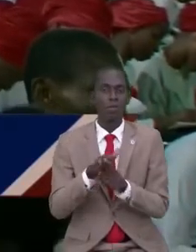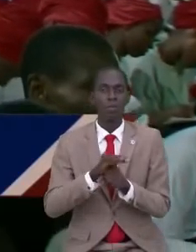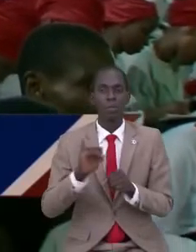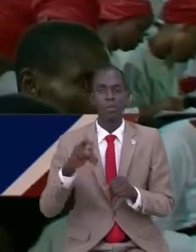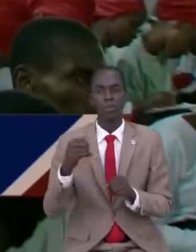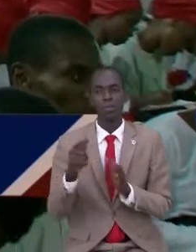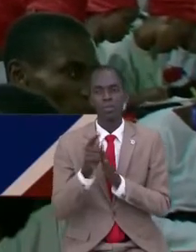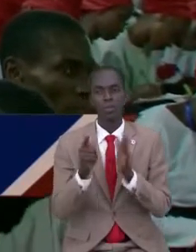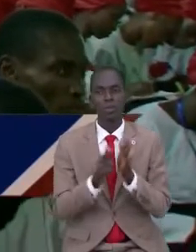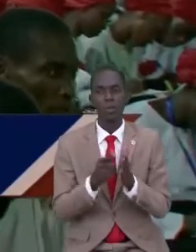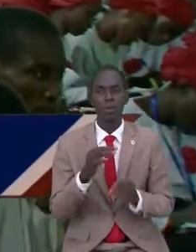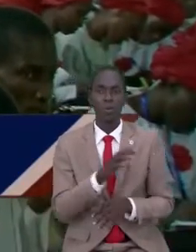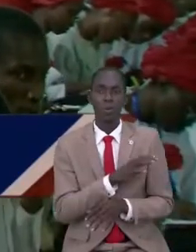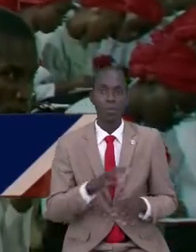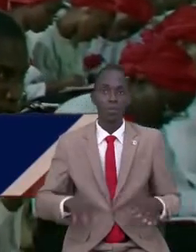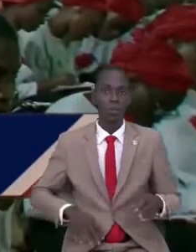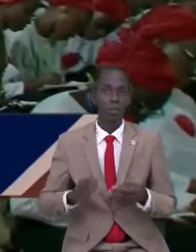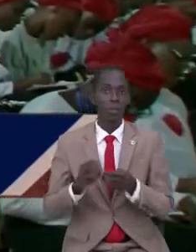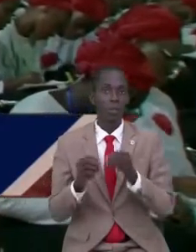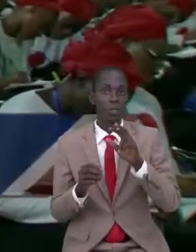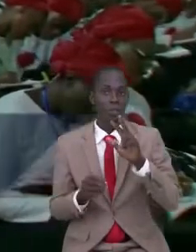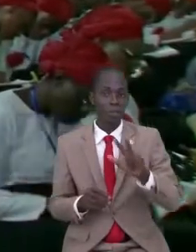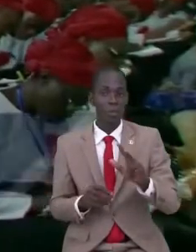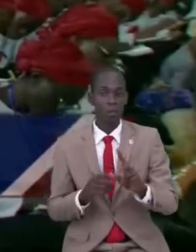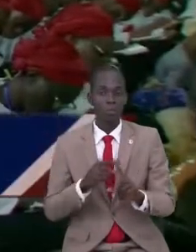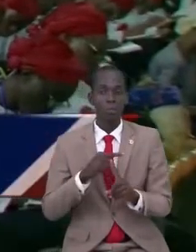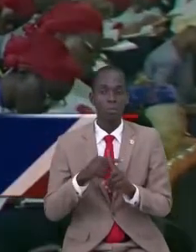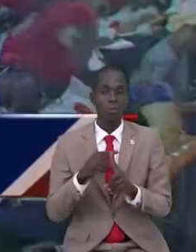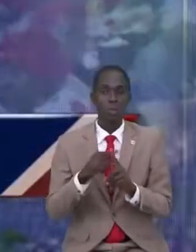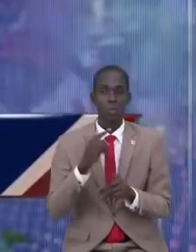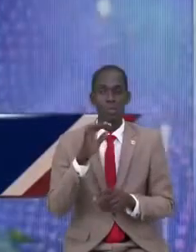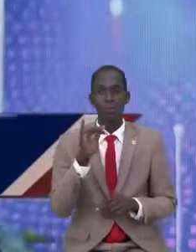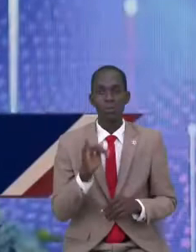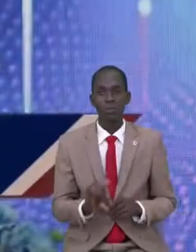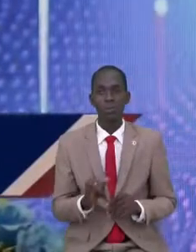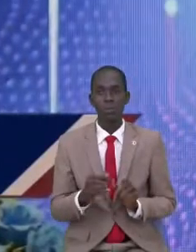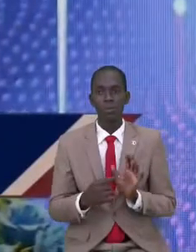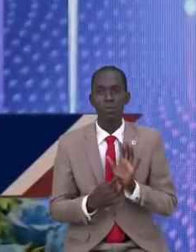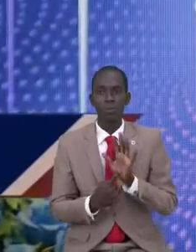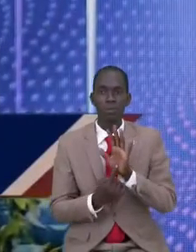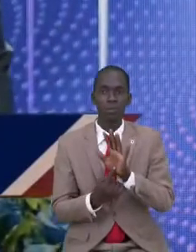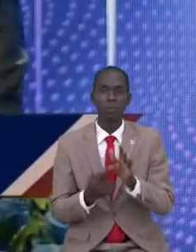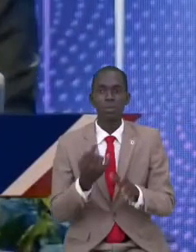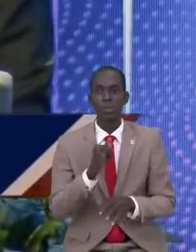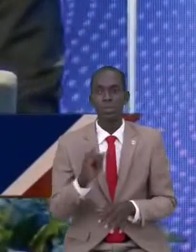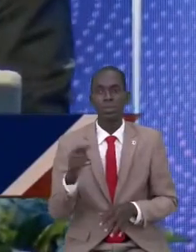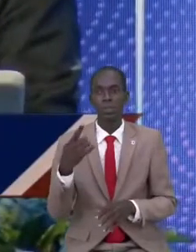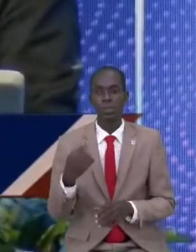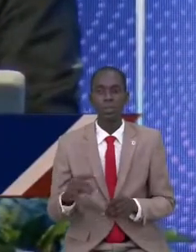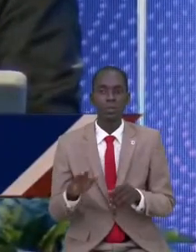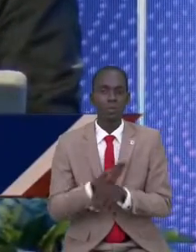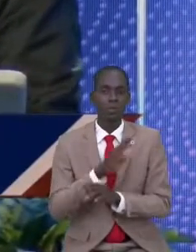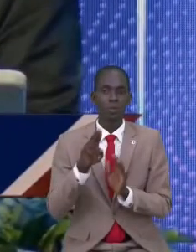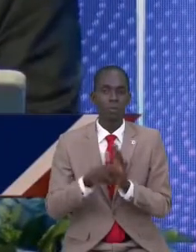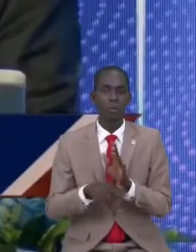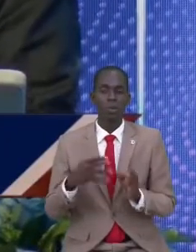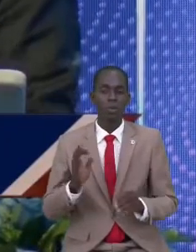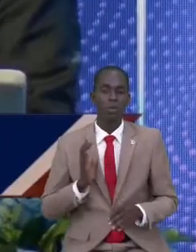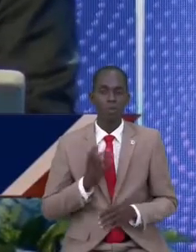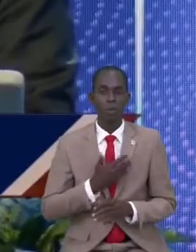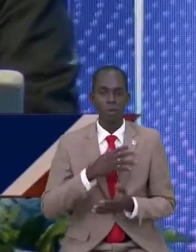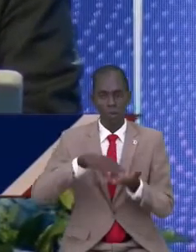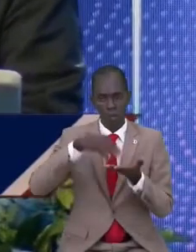of Christ. Number three, positively reflecting the fullness of our